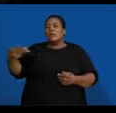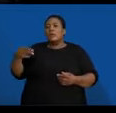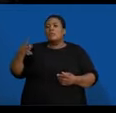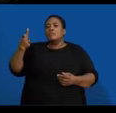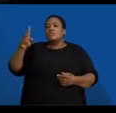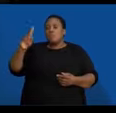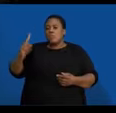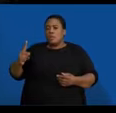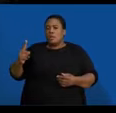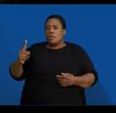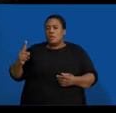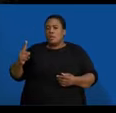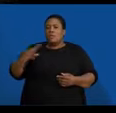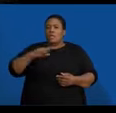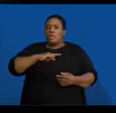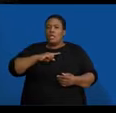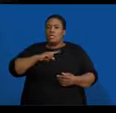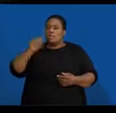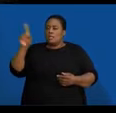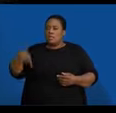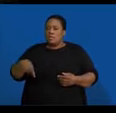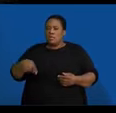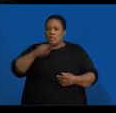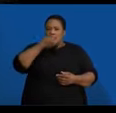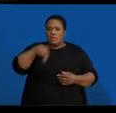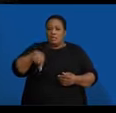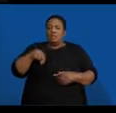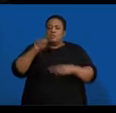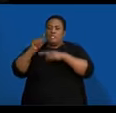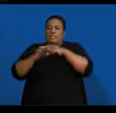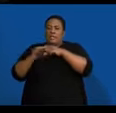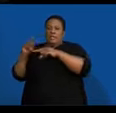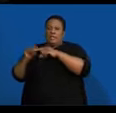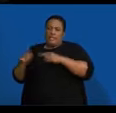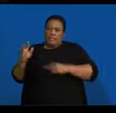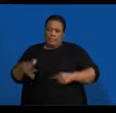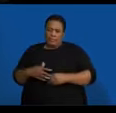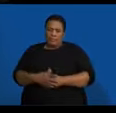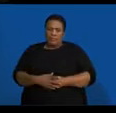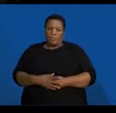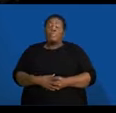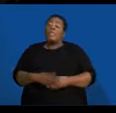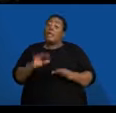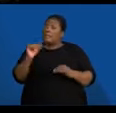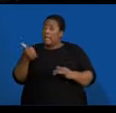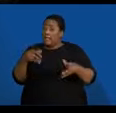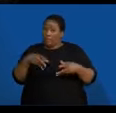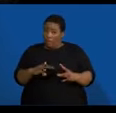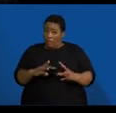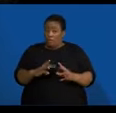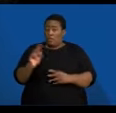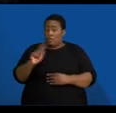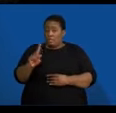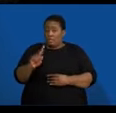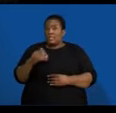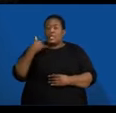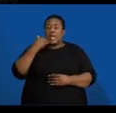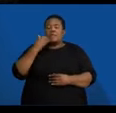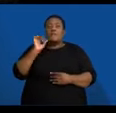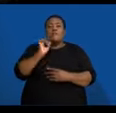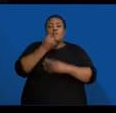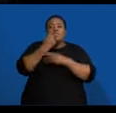1 because the tan x and the tan x are going to divide each other. Or one other way would be if you